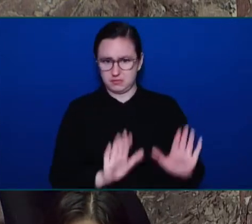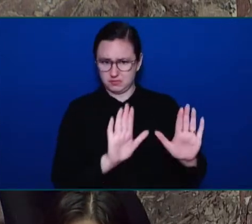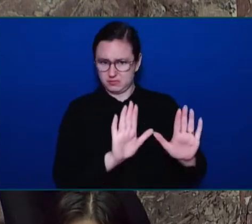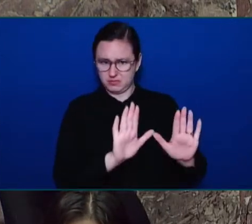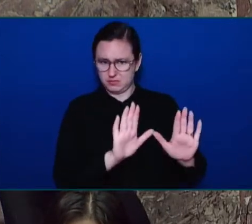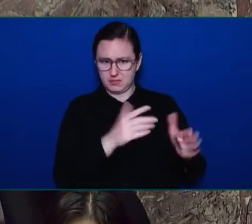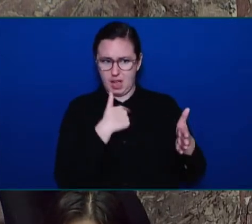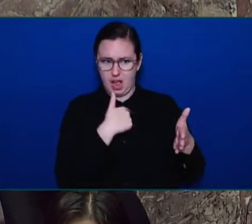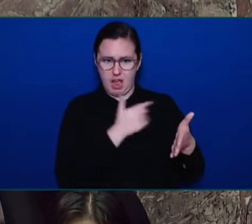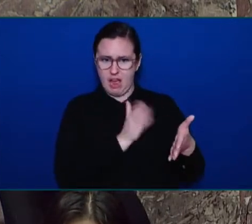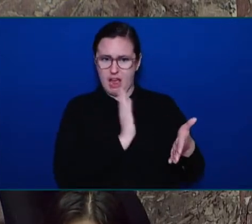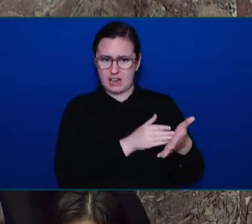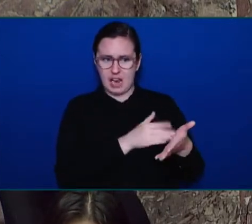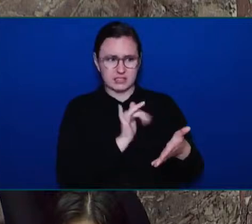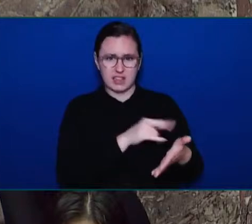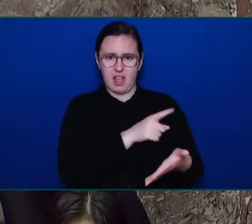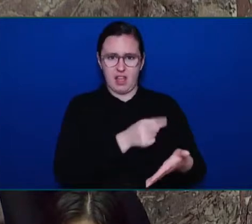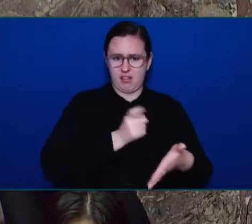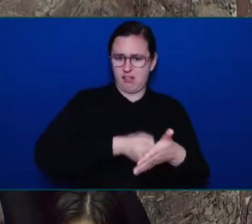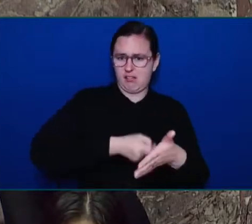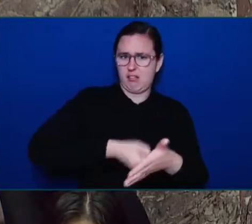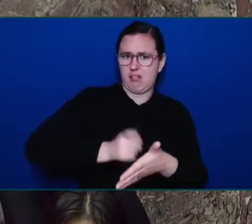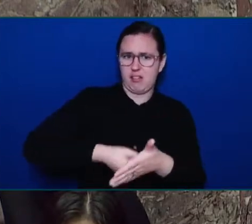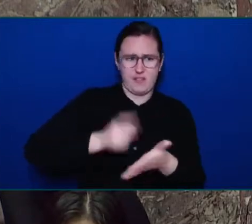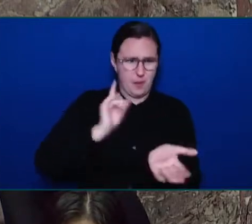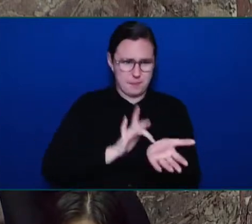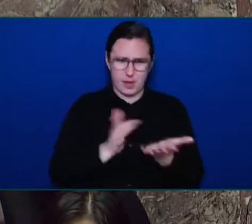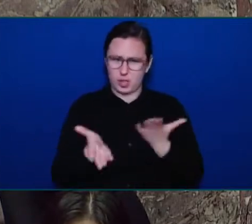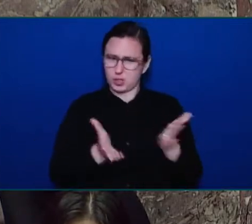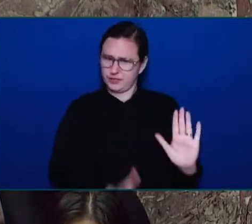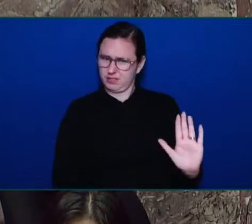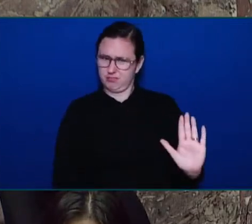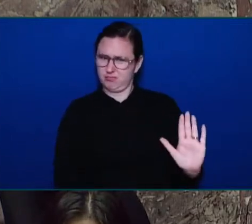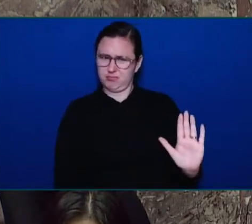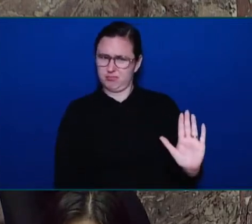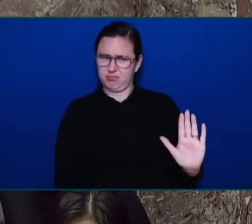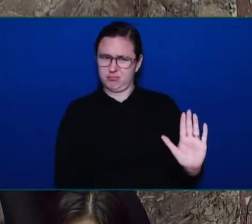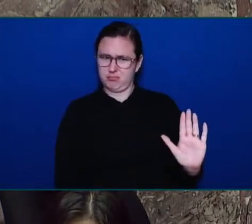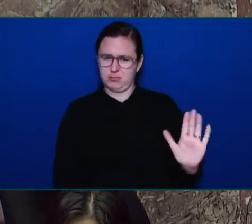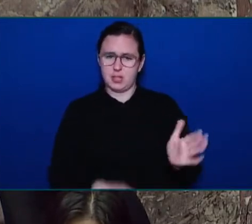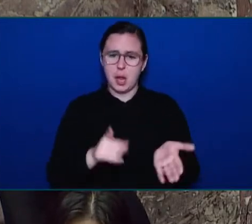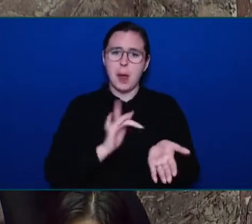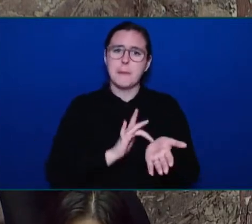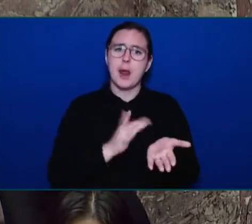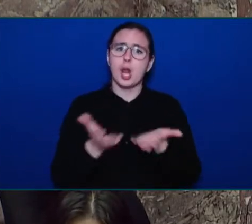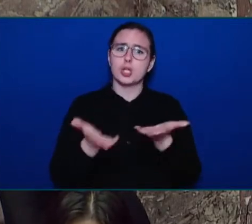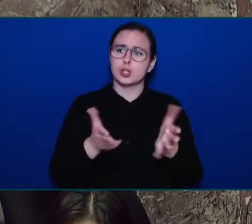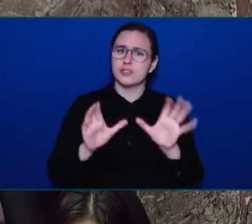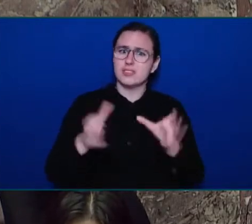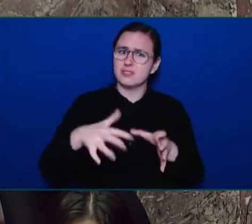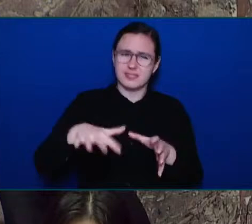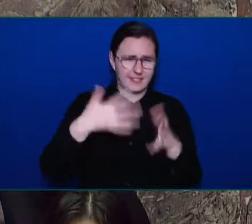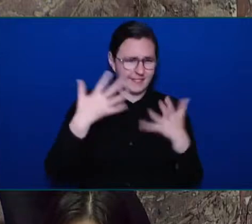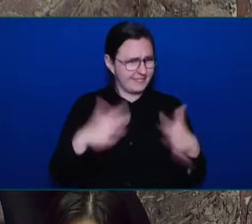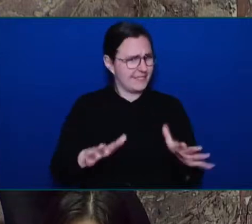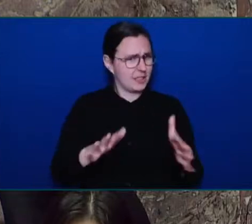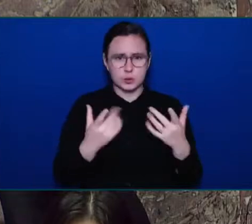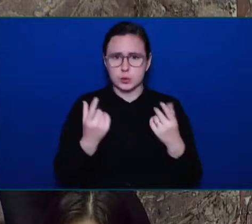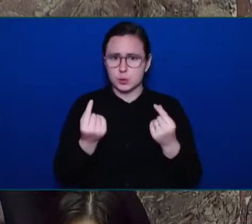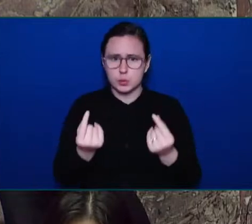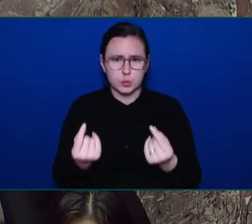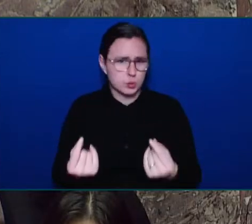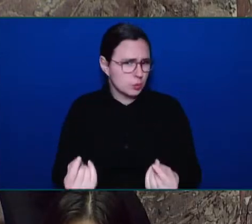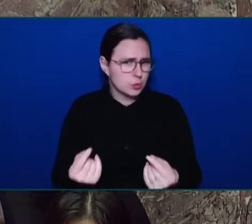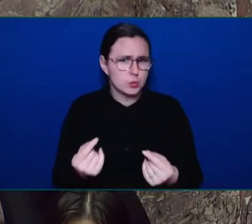Services Commission has been taking action again and again and again to deal with it. They are dealing as well with the telehealth issue,